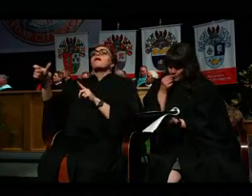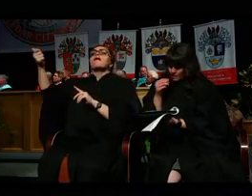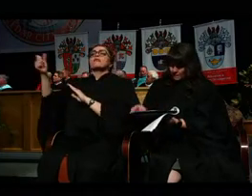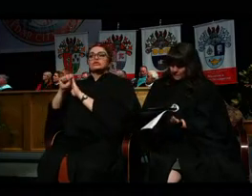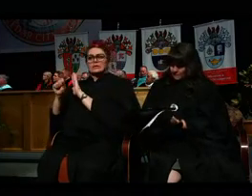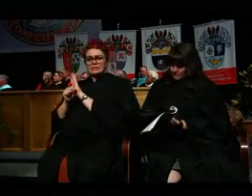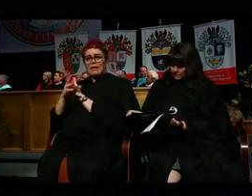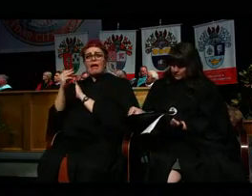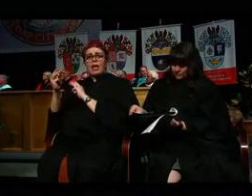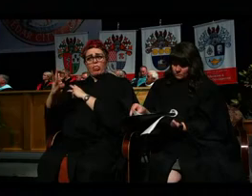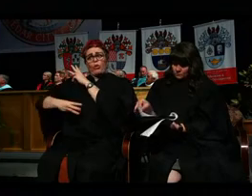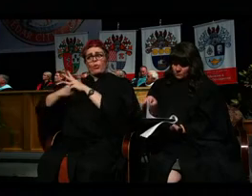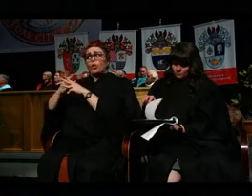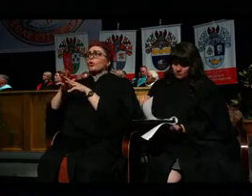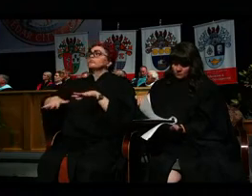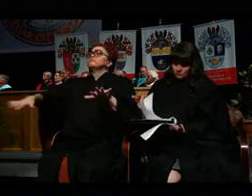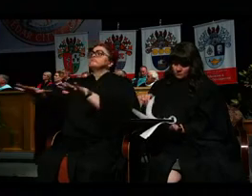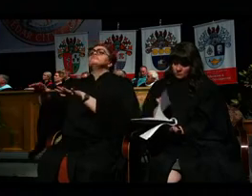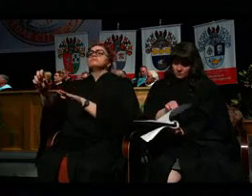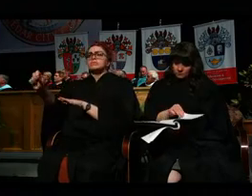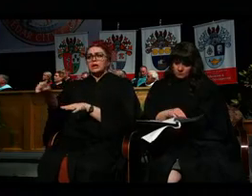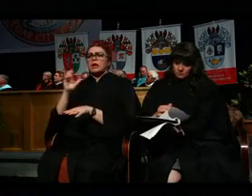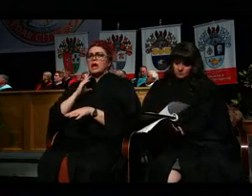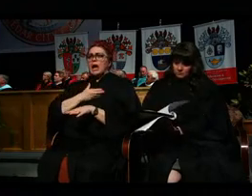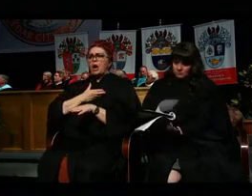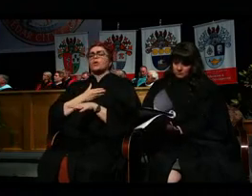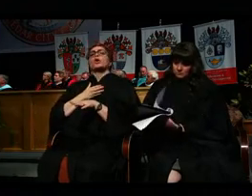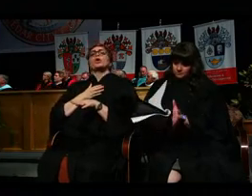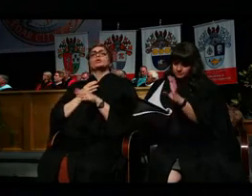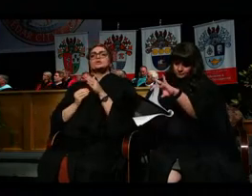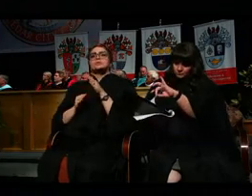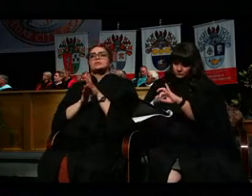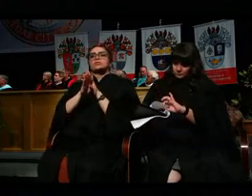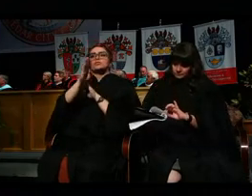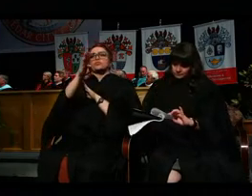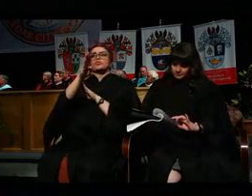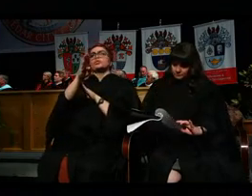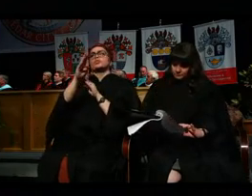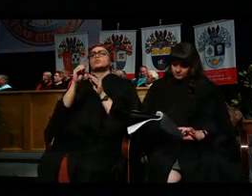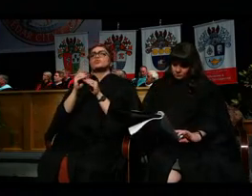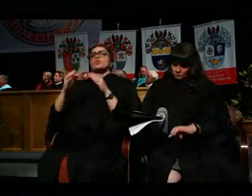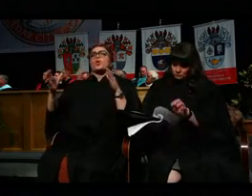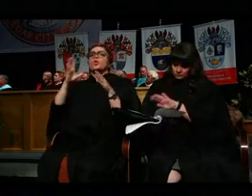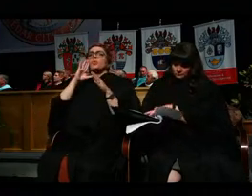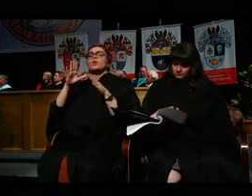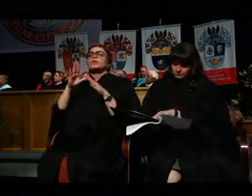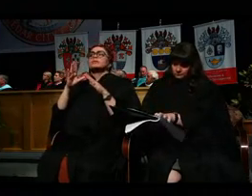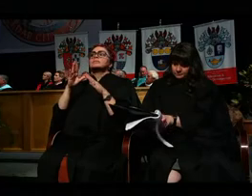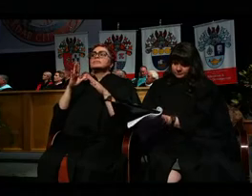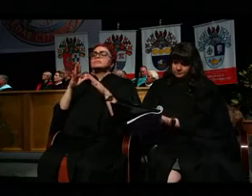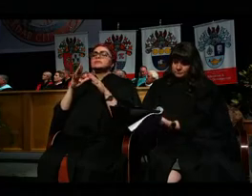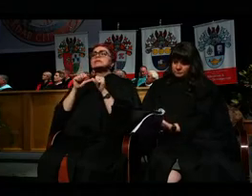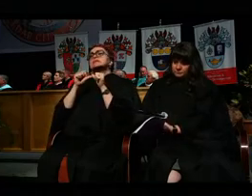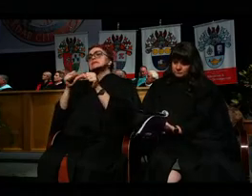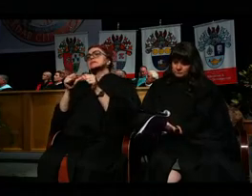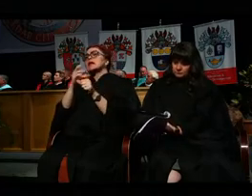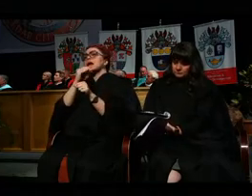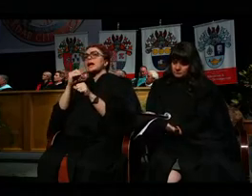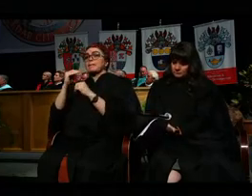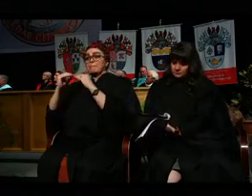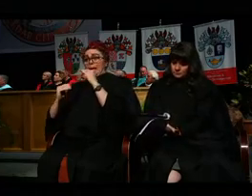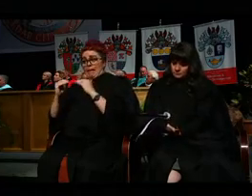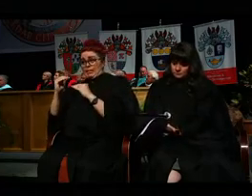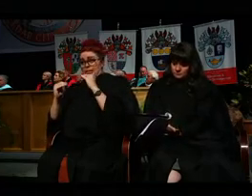enrollment growth will be sustainable and balanced to ensure that we have provided campus with the